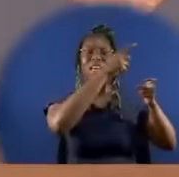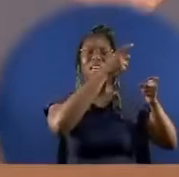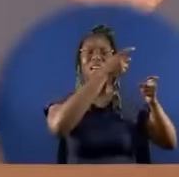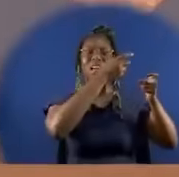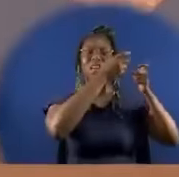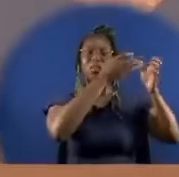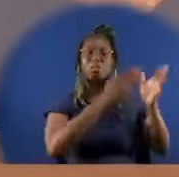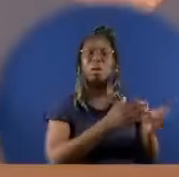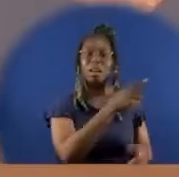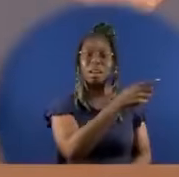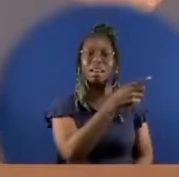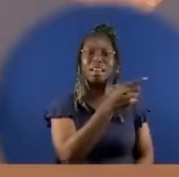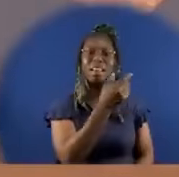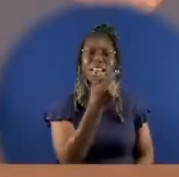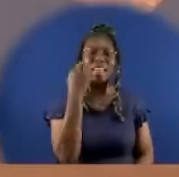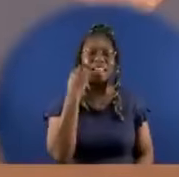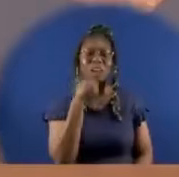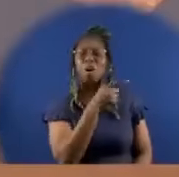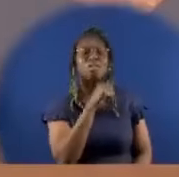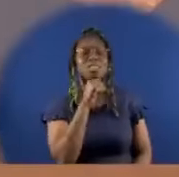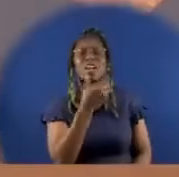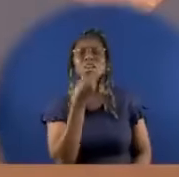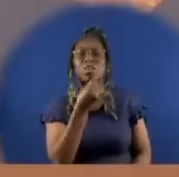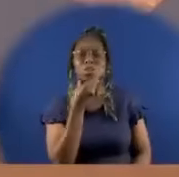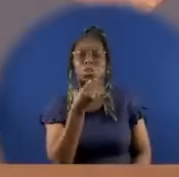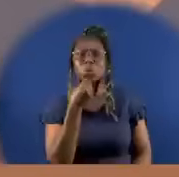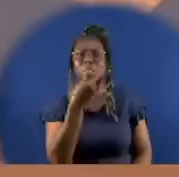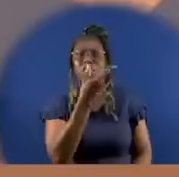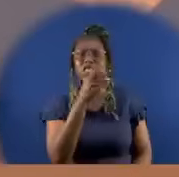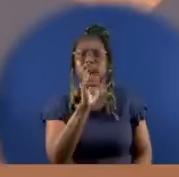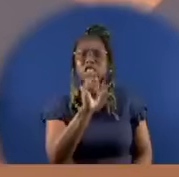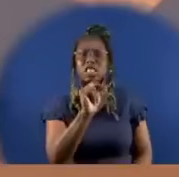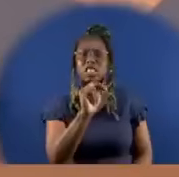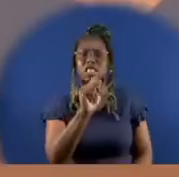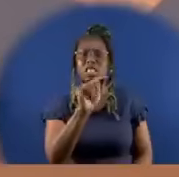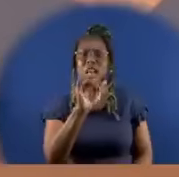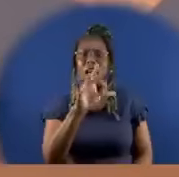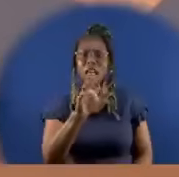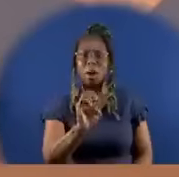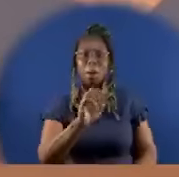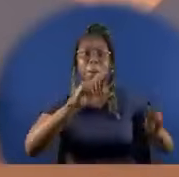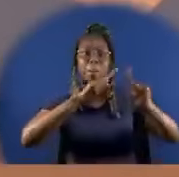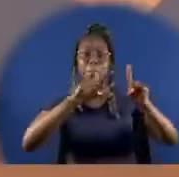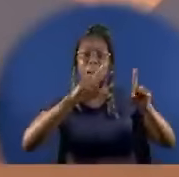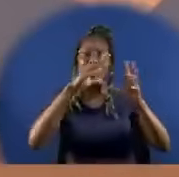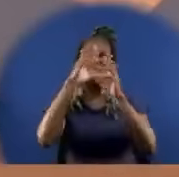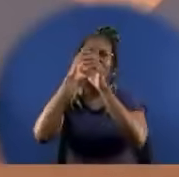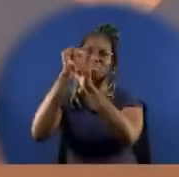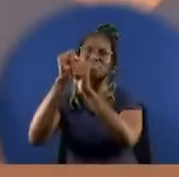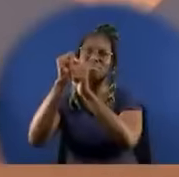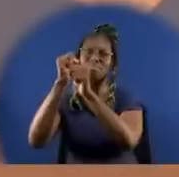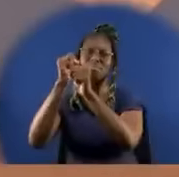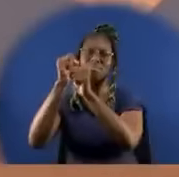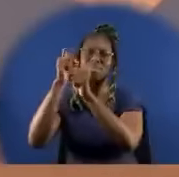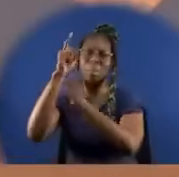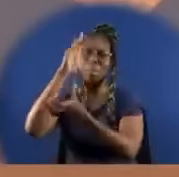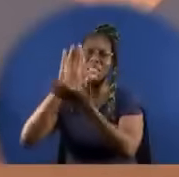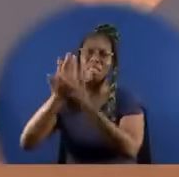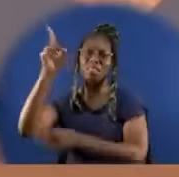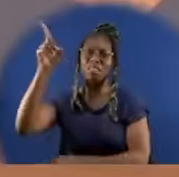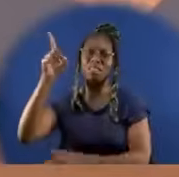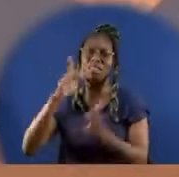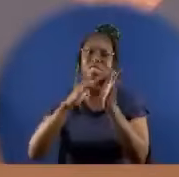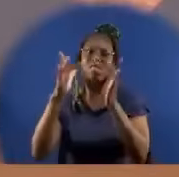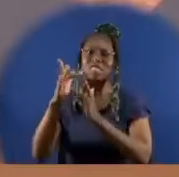he can know Jesus the way that they know Jesus. But when that man puts his confidence in Jesus, he says, I've heard enough about